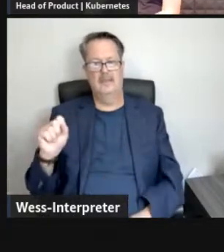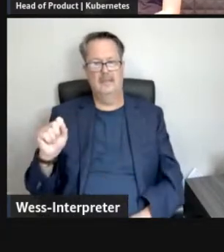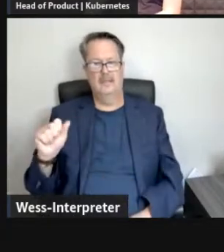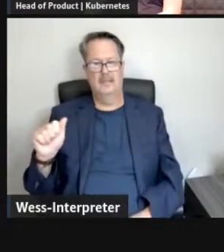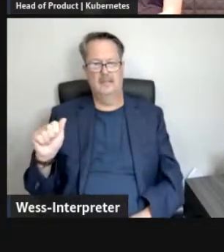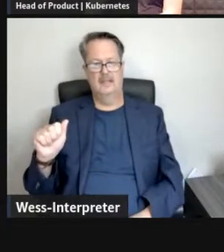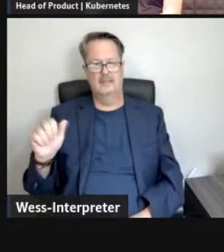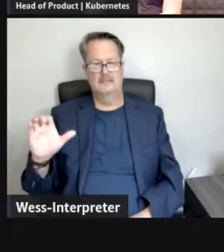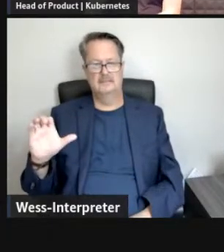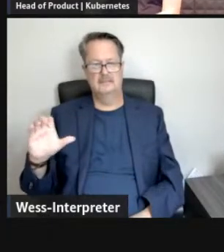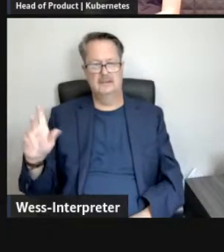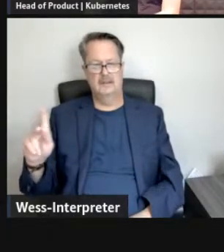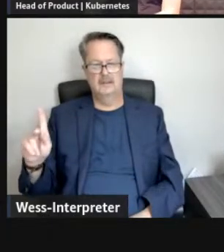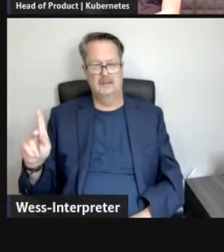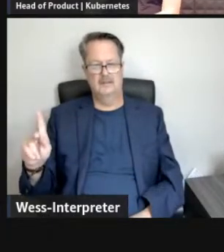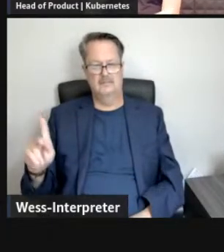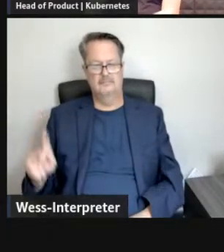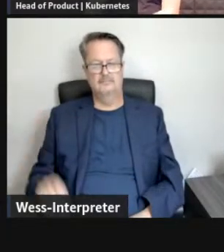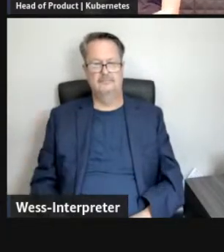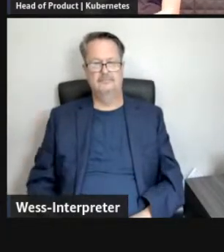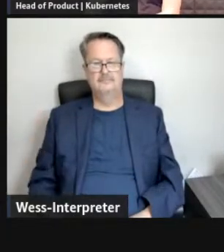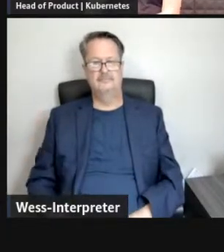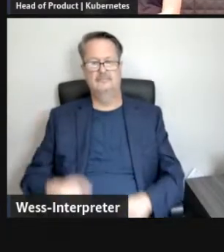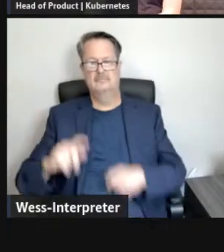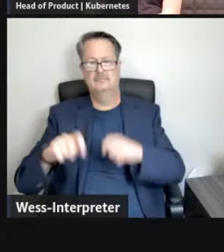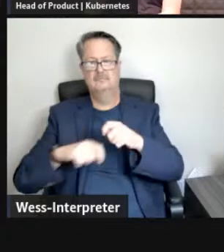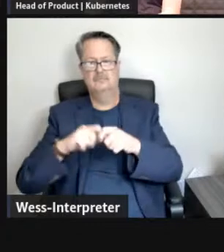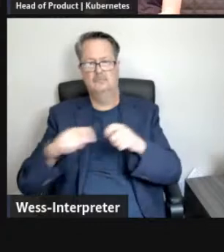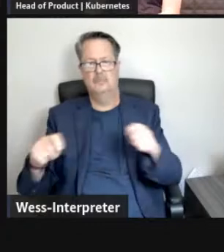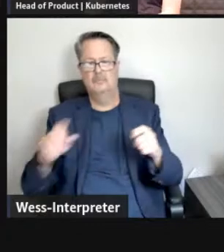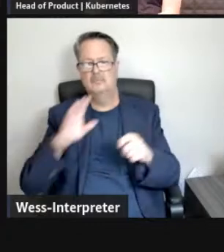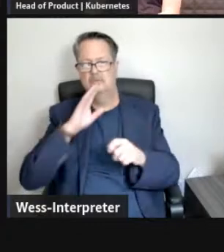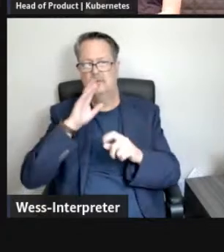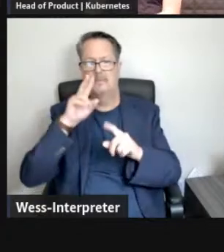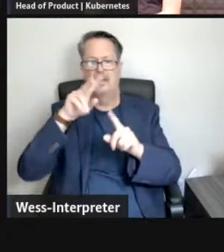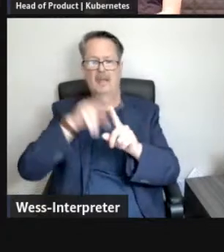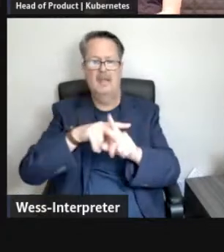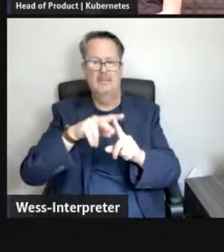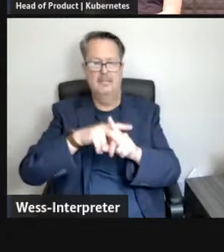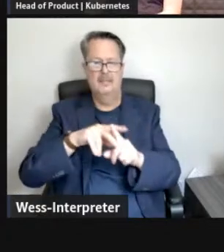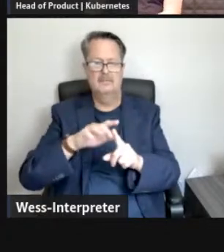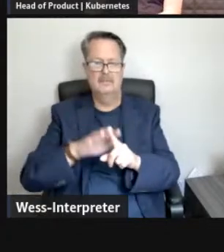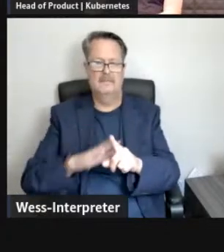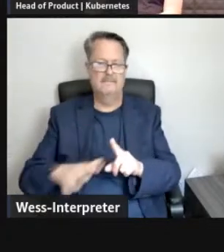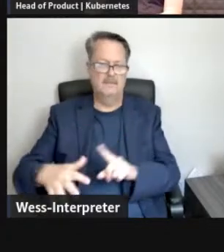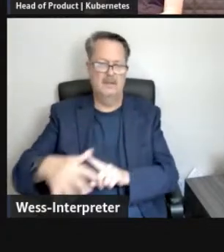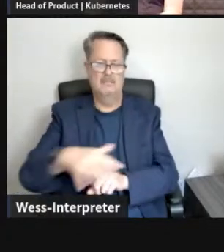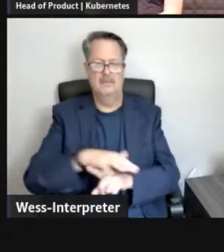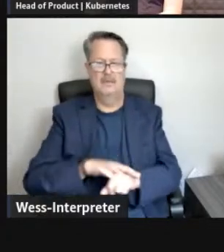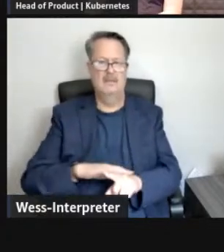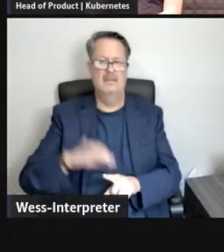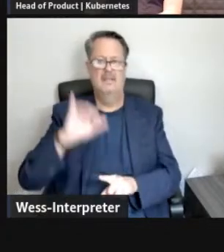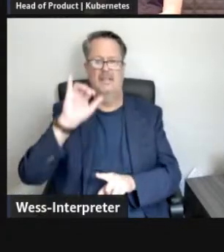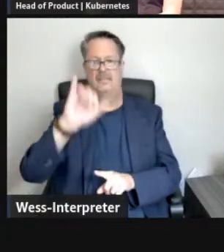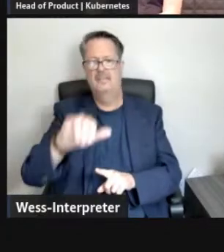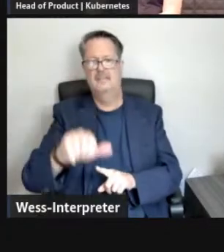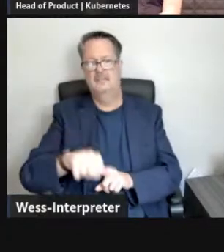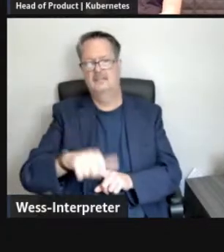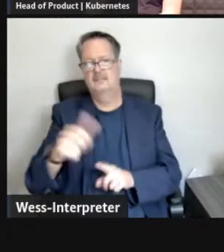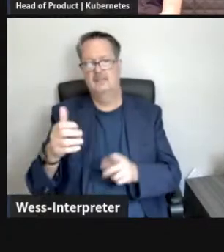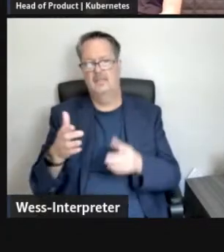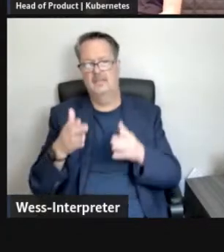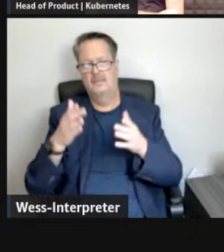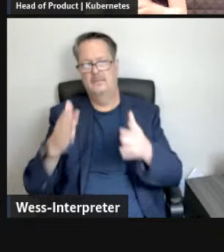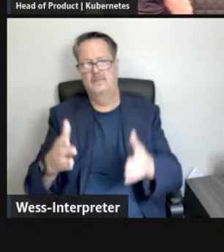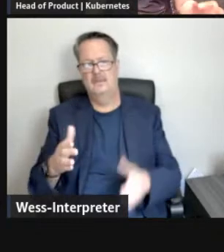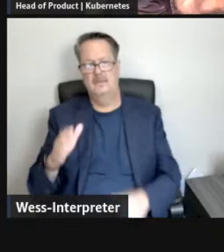So wrap up here and talk about applications in any environment. This is another place where EKS is investing, because